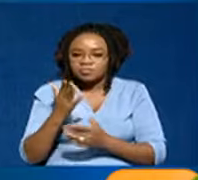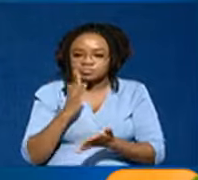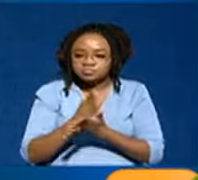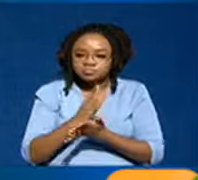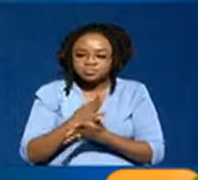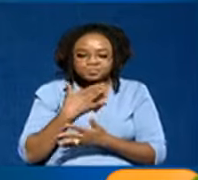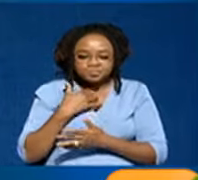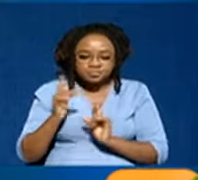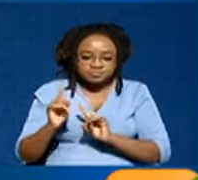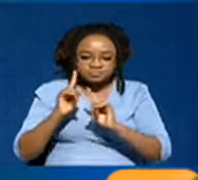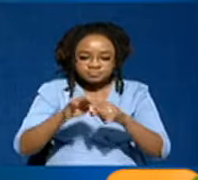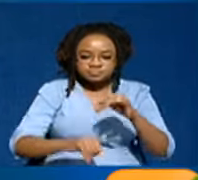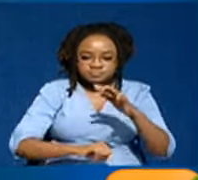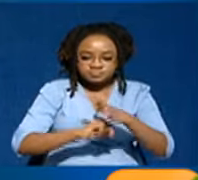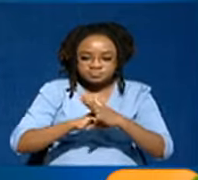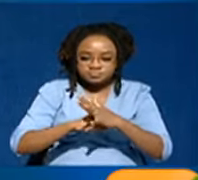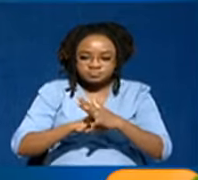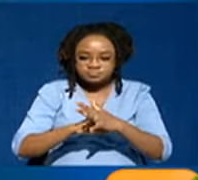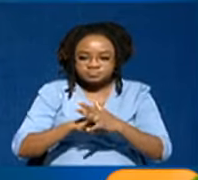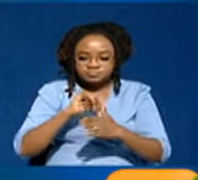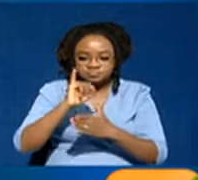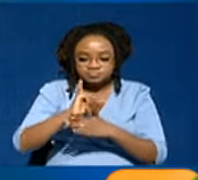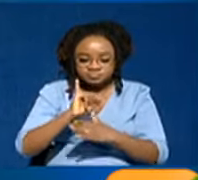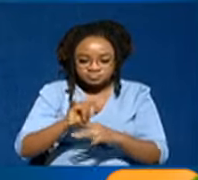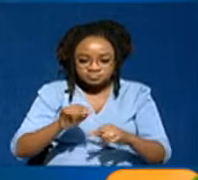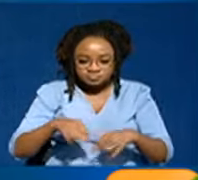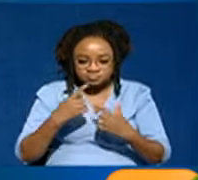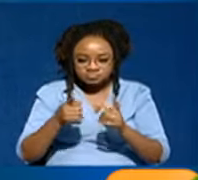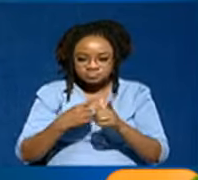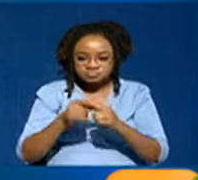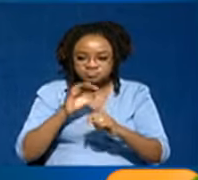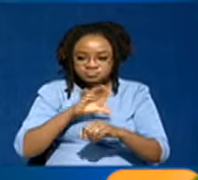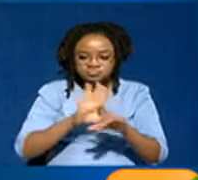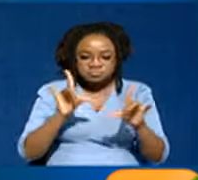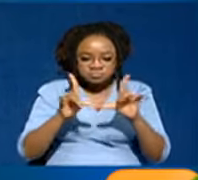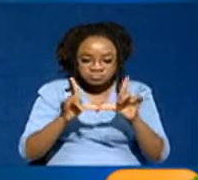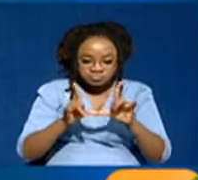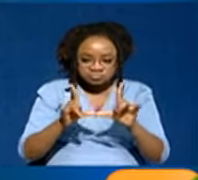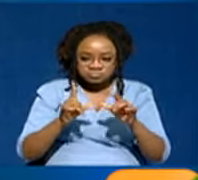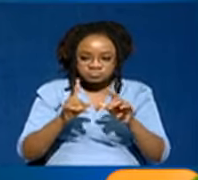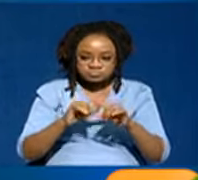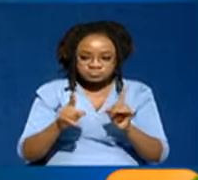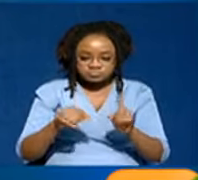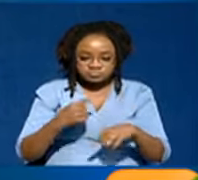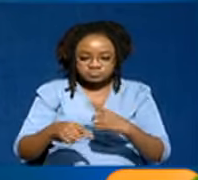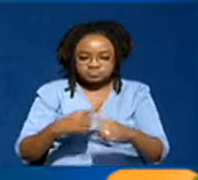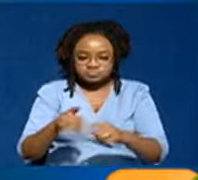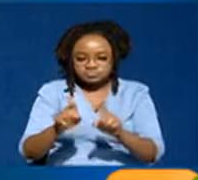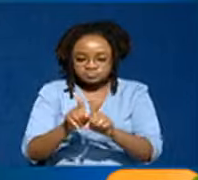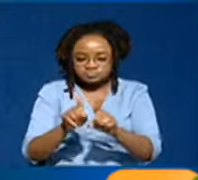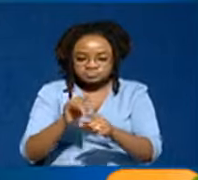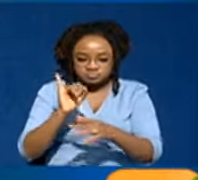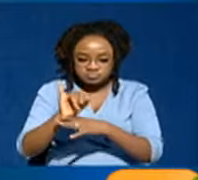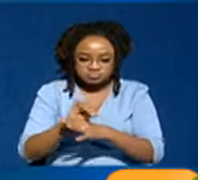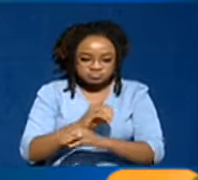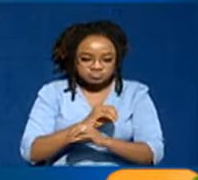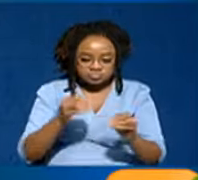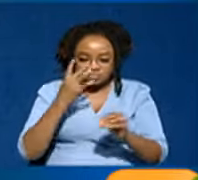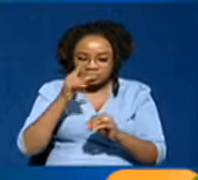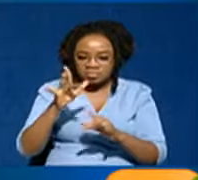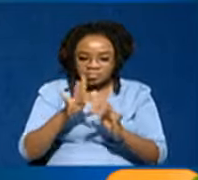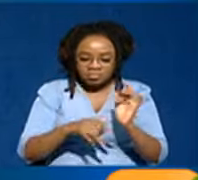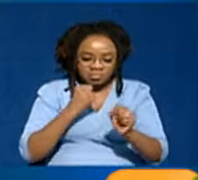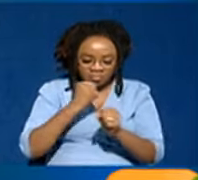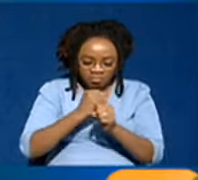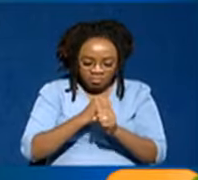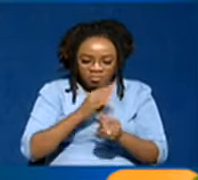go and support their own internship so that they can get licensed, yeah, and they do not continue losing out, because they cannot practice